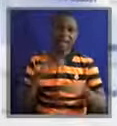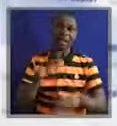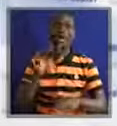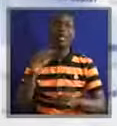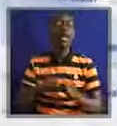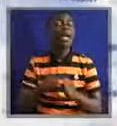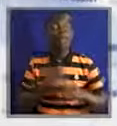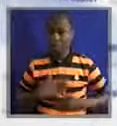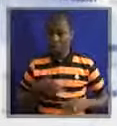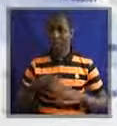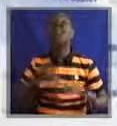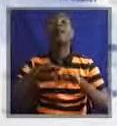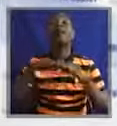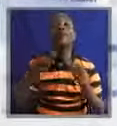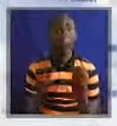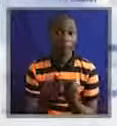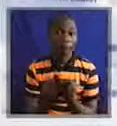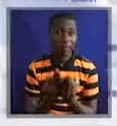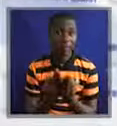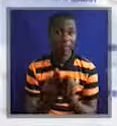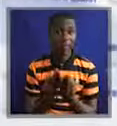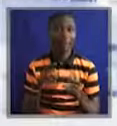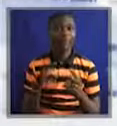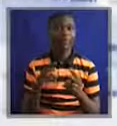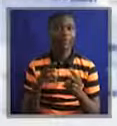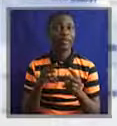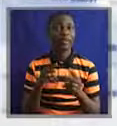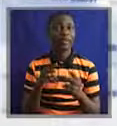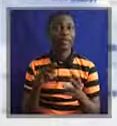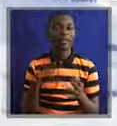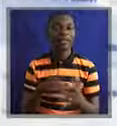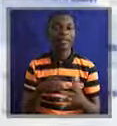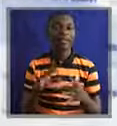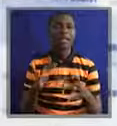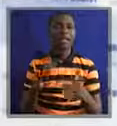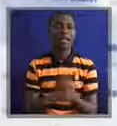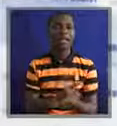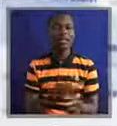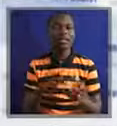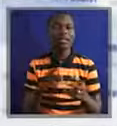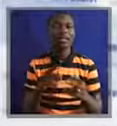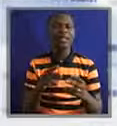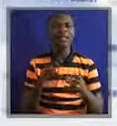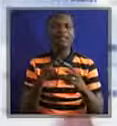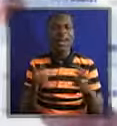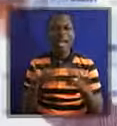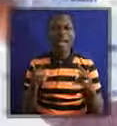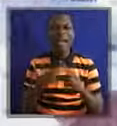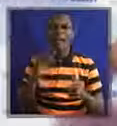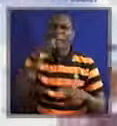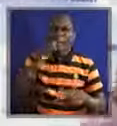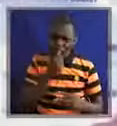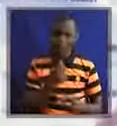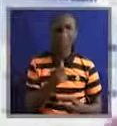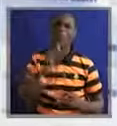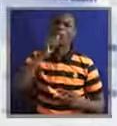ye adisua metimi aka sa it's highly mysterious na enso so e no kre san sabia